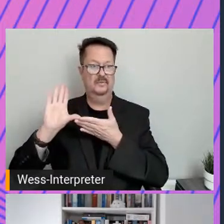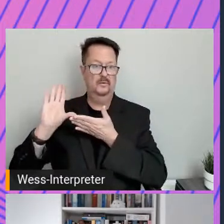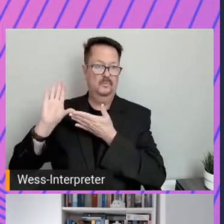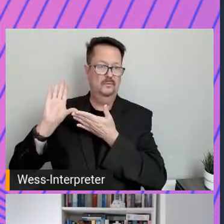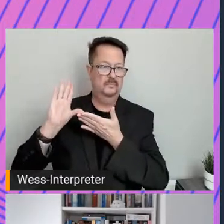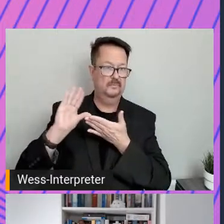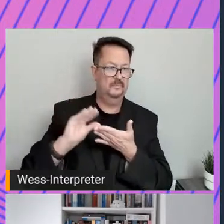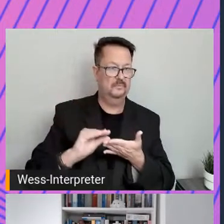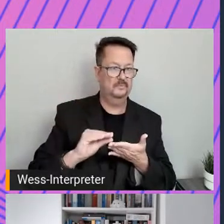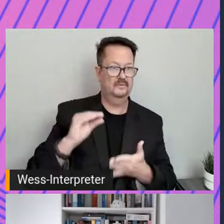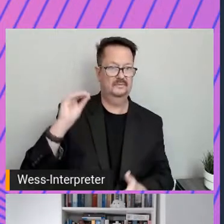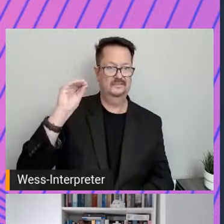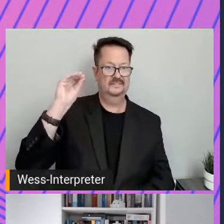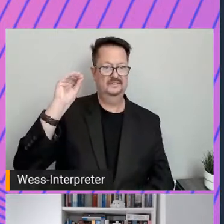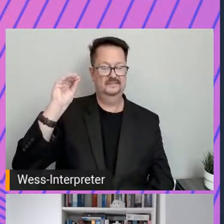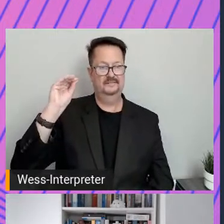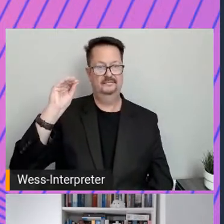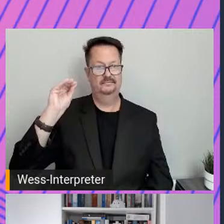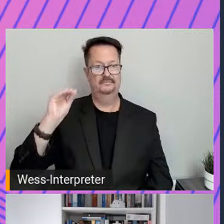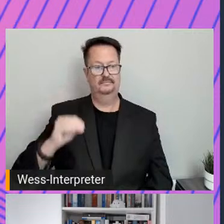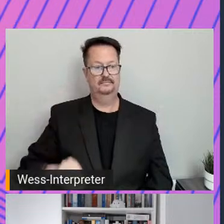zero.